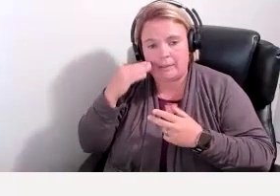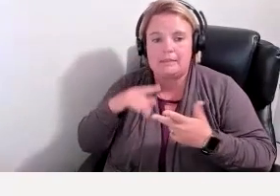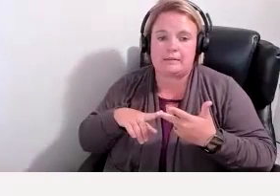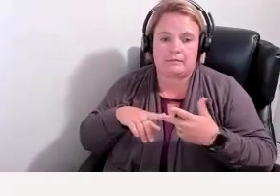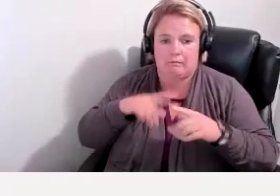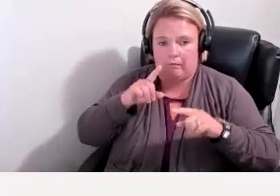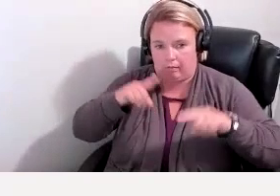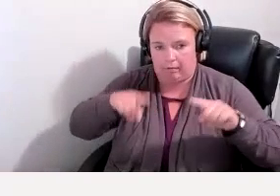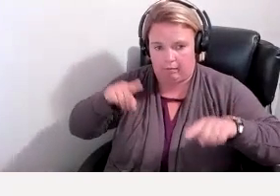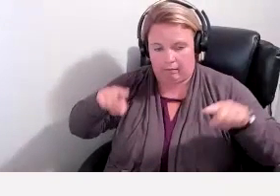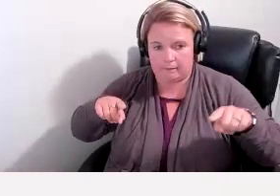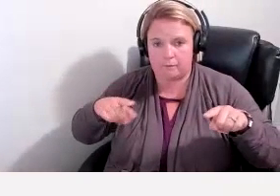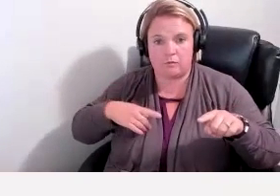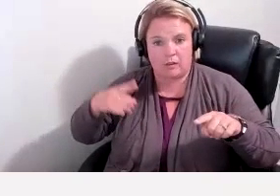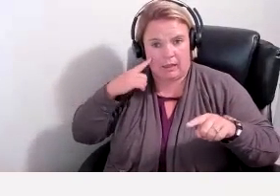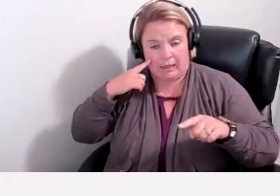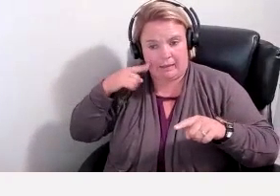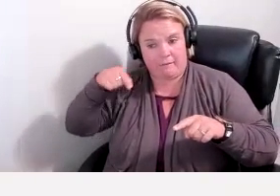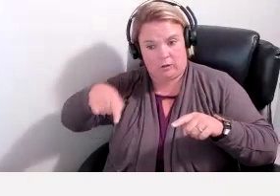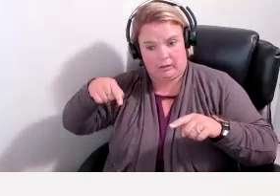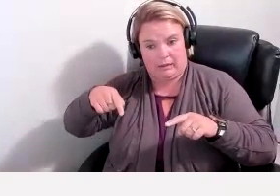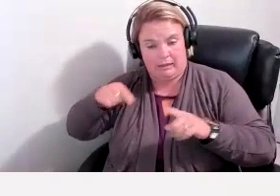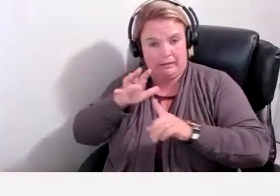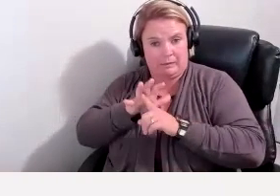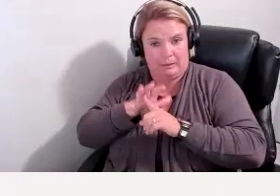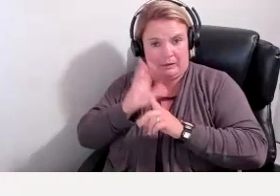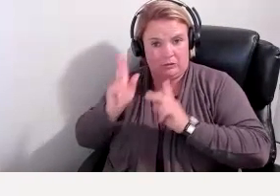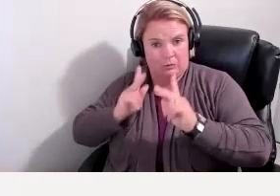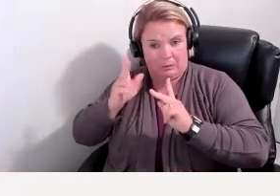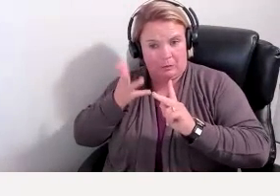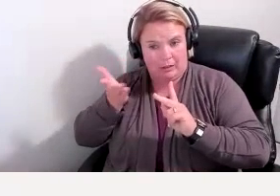And I think for the student population we serve, that's pretty